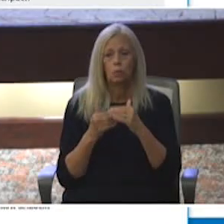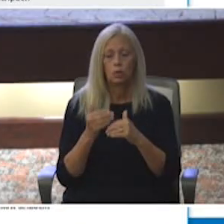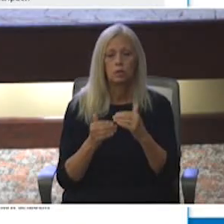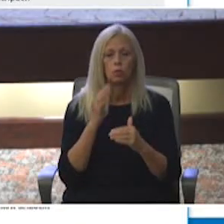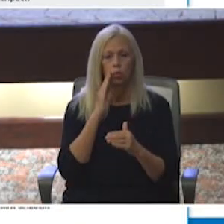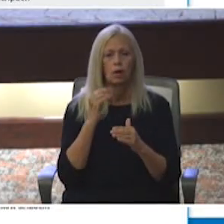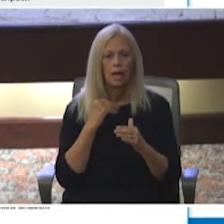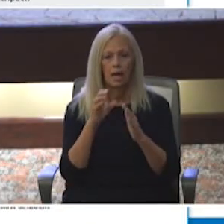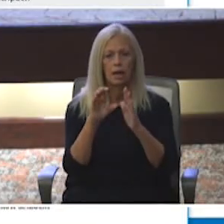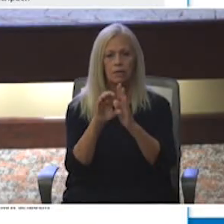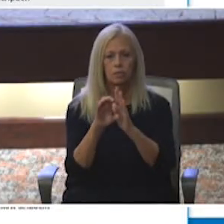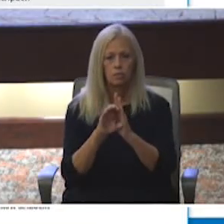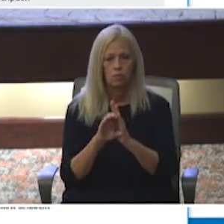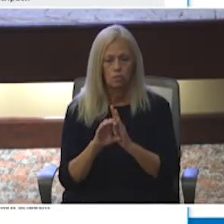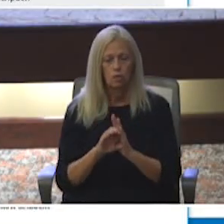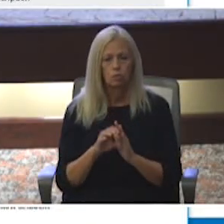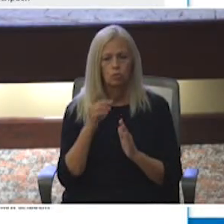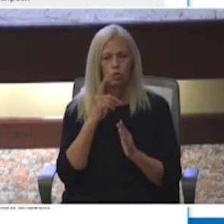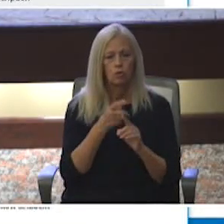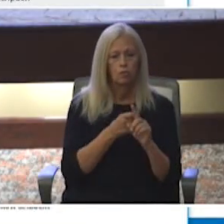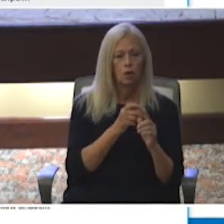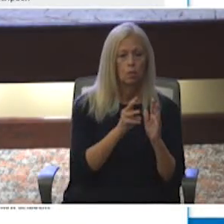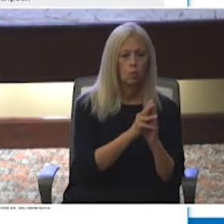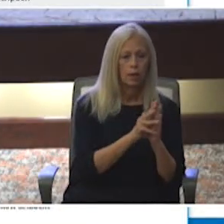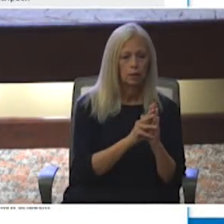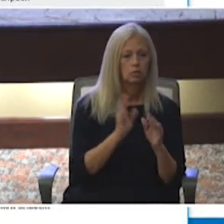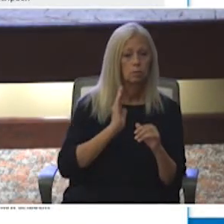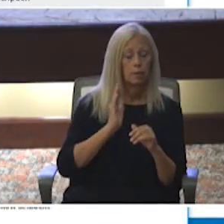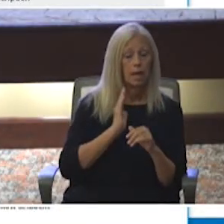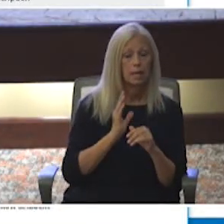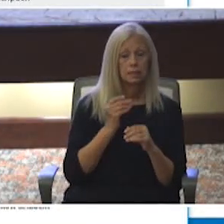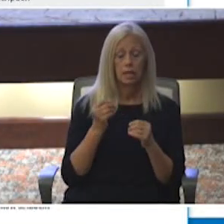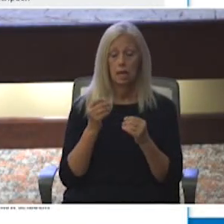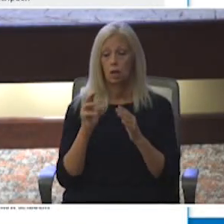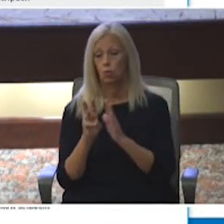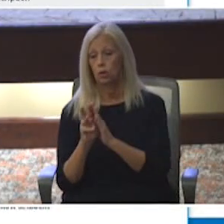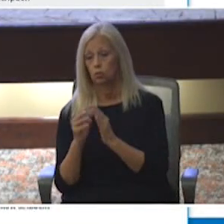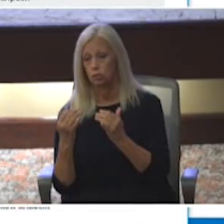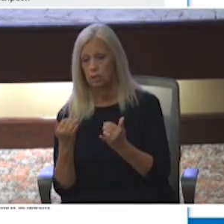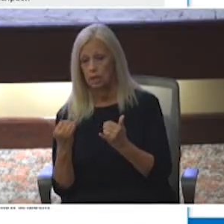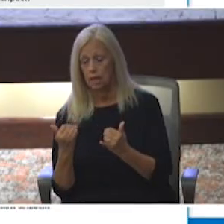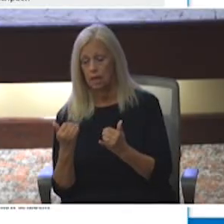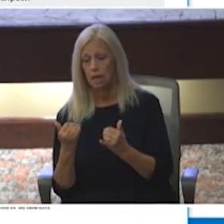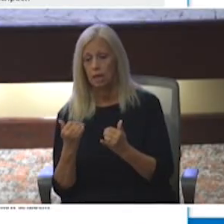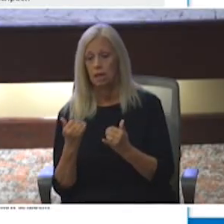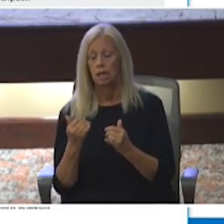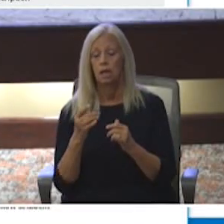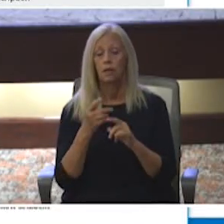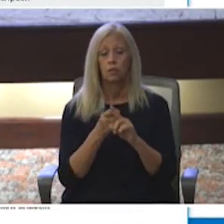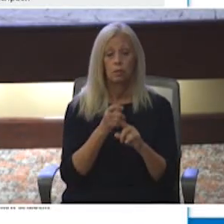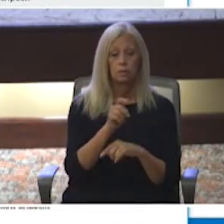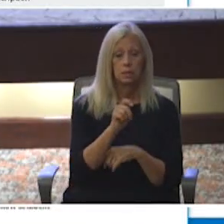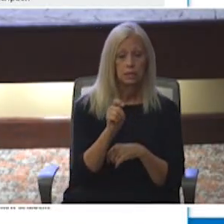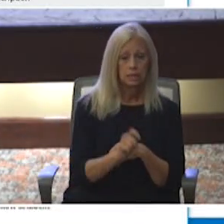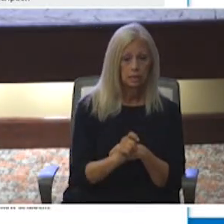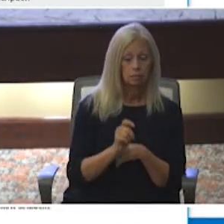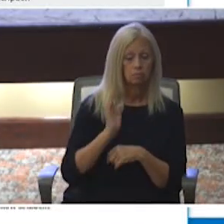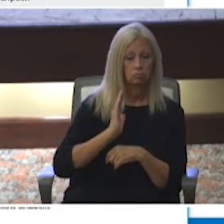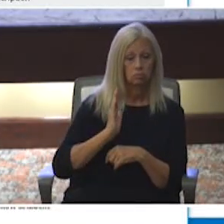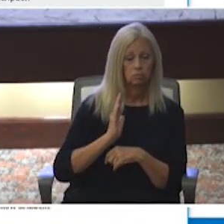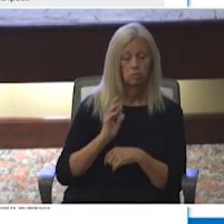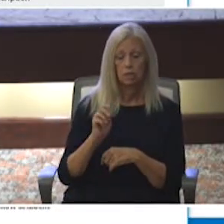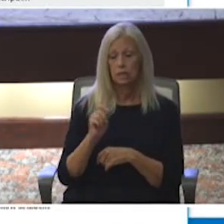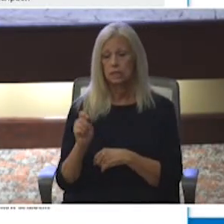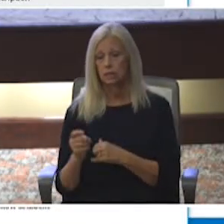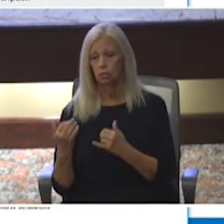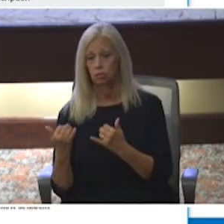of building types from Waco's past and Waco today. We're going to have photos from Texas past, Texas today,